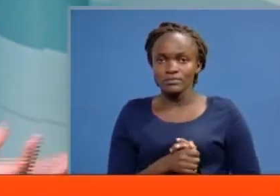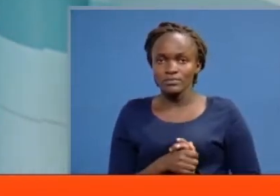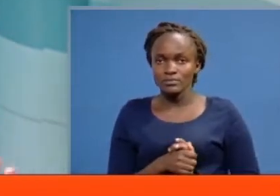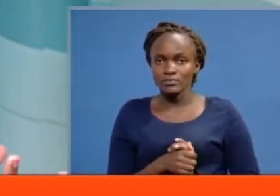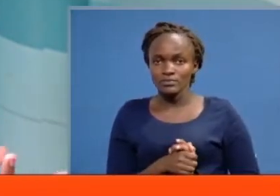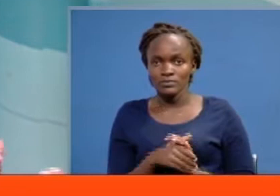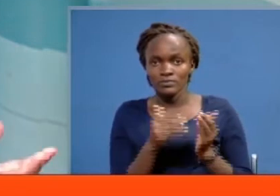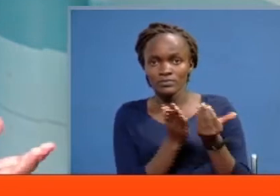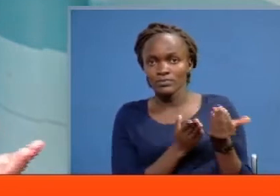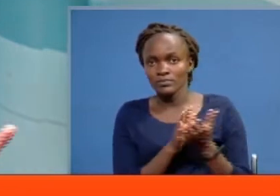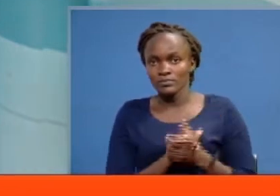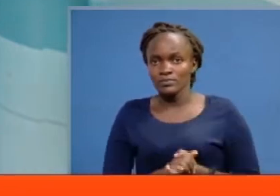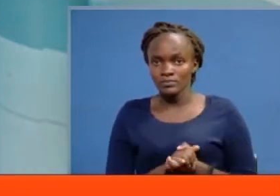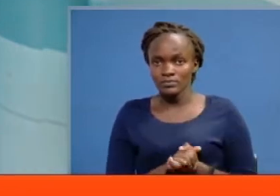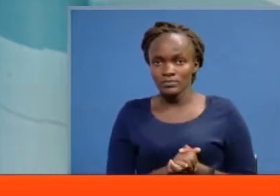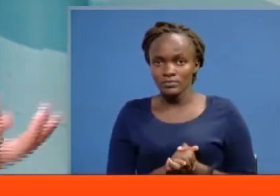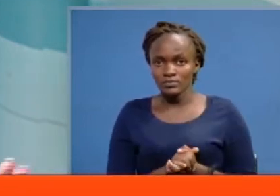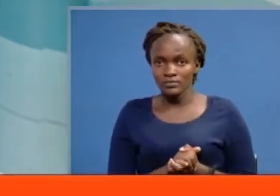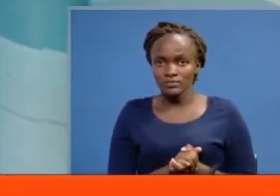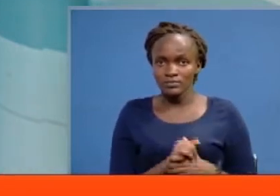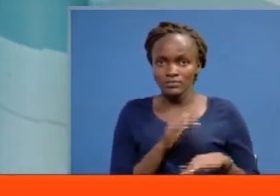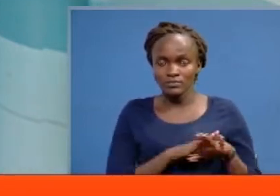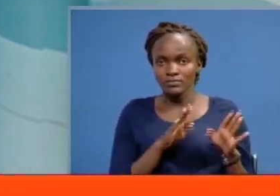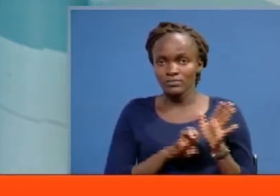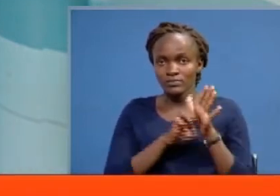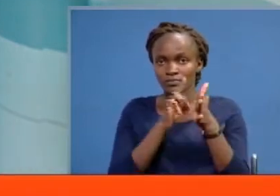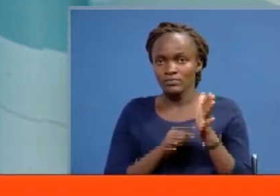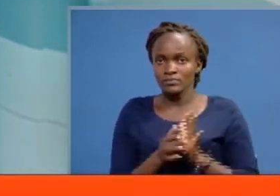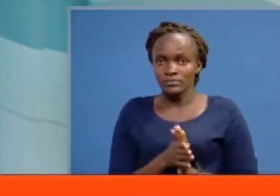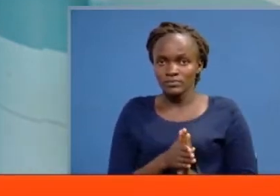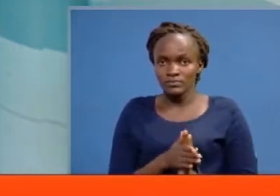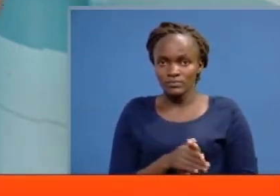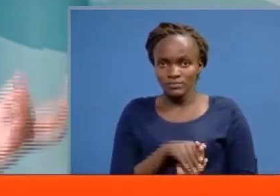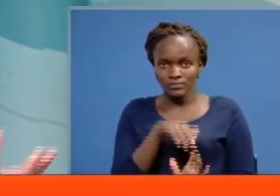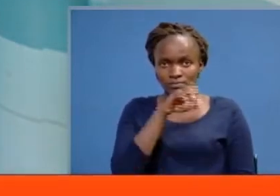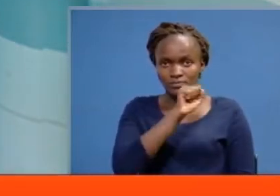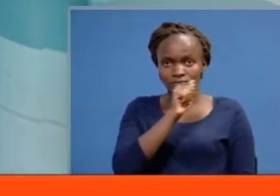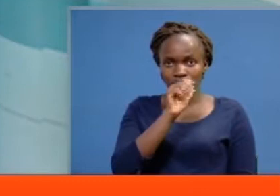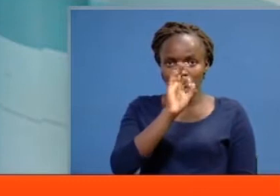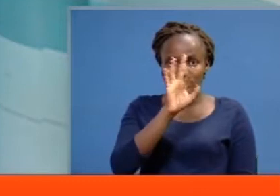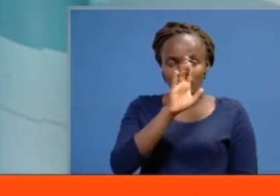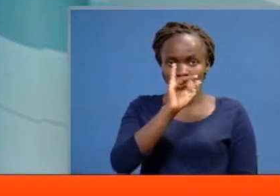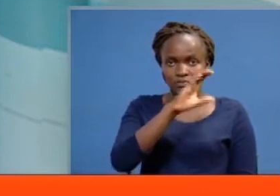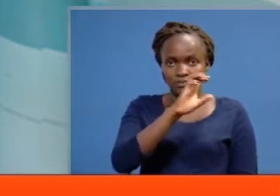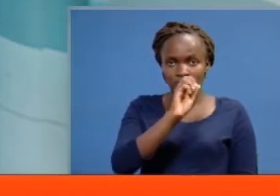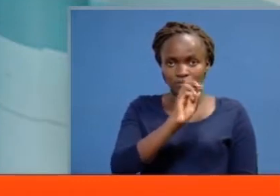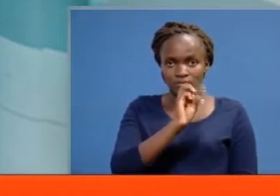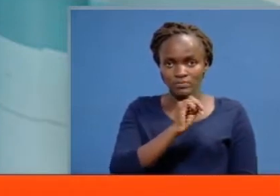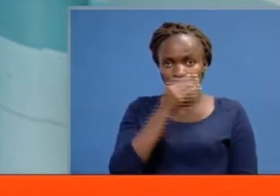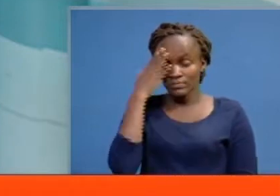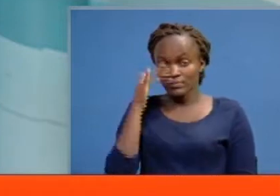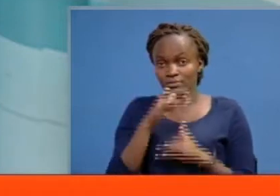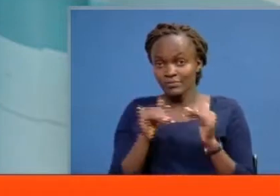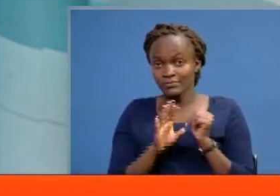in business. A good example is Safaricom. Safaricom in itself is a brand. It can be recognized in any country